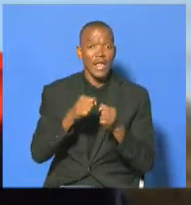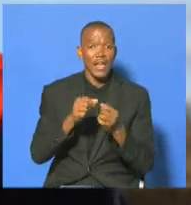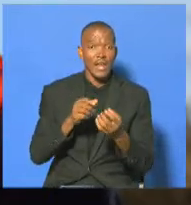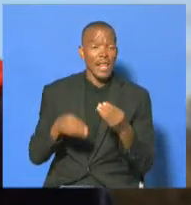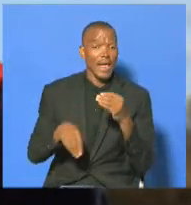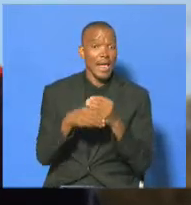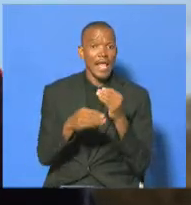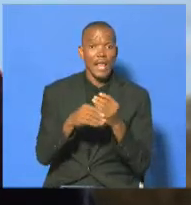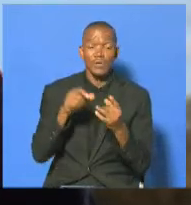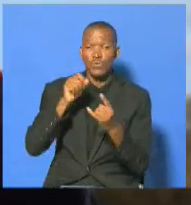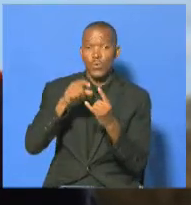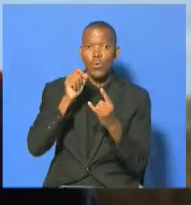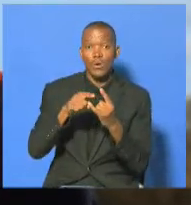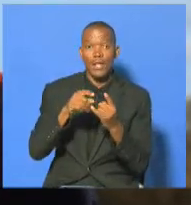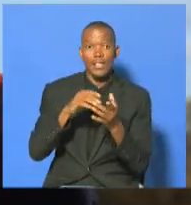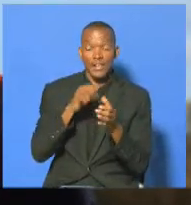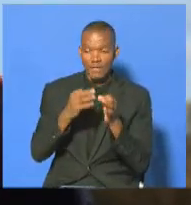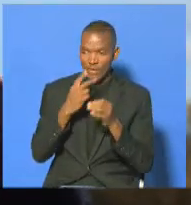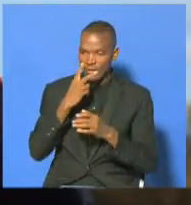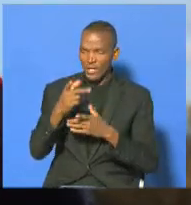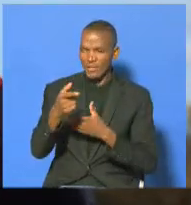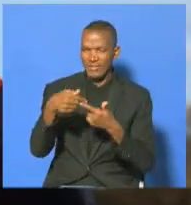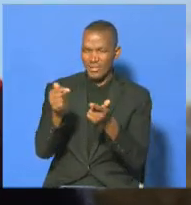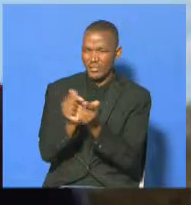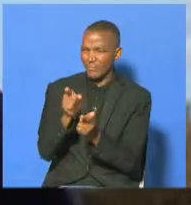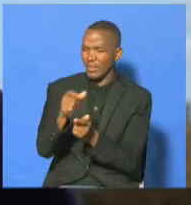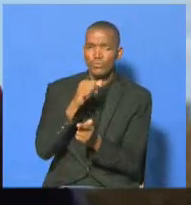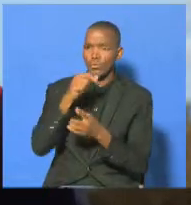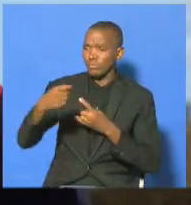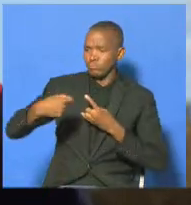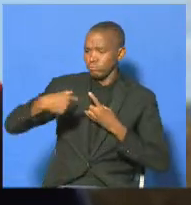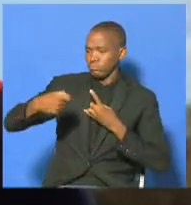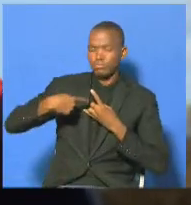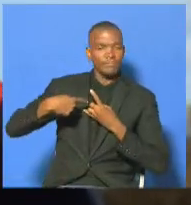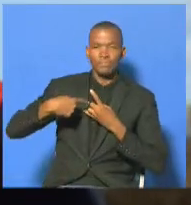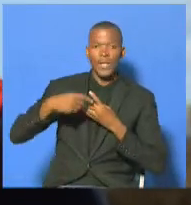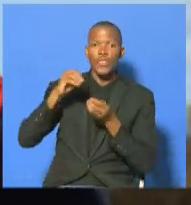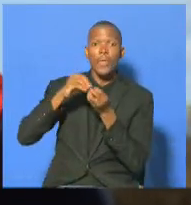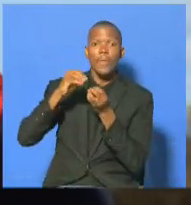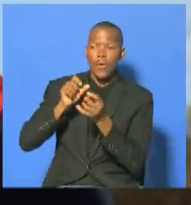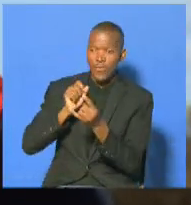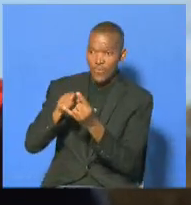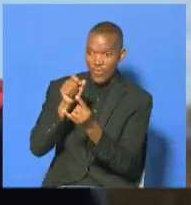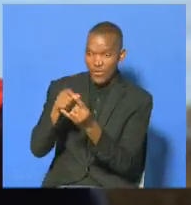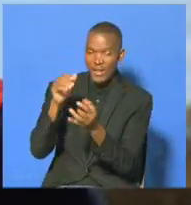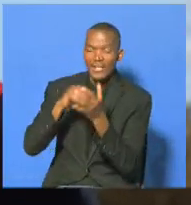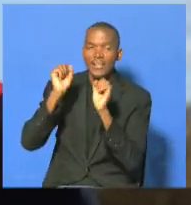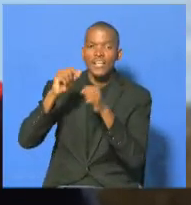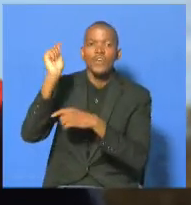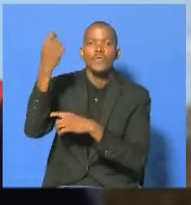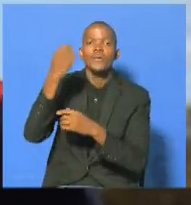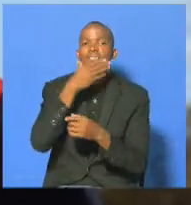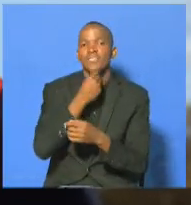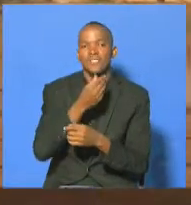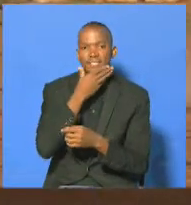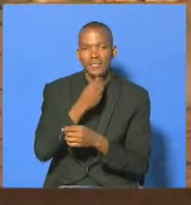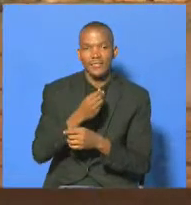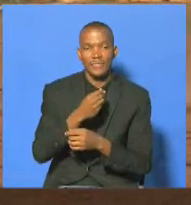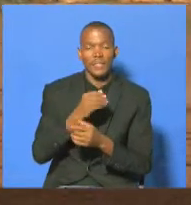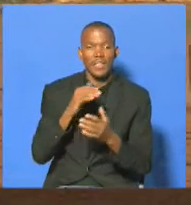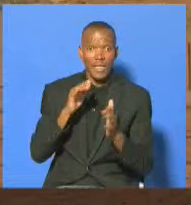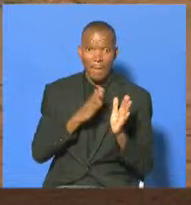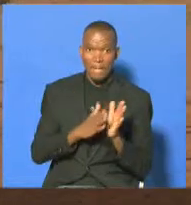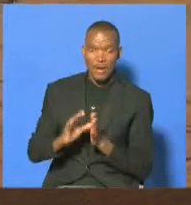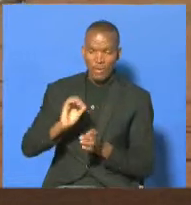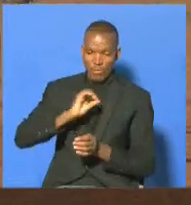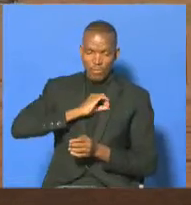around because how level it's a team, Erguru and Tatam, the more Margorang, get the more Gawina Meshamoto. Keep playing